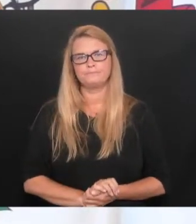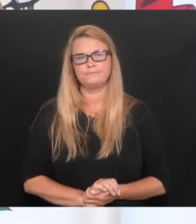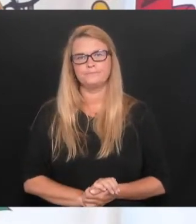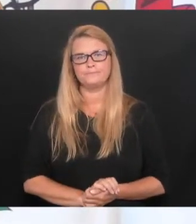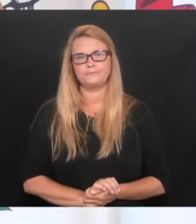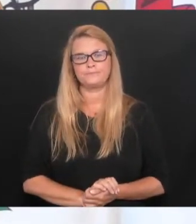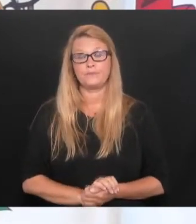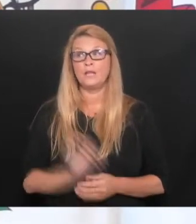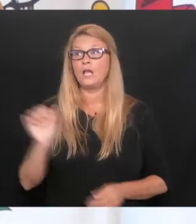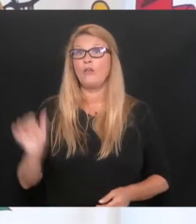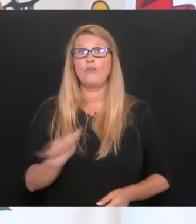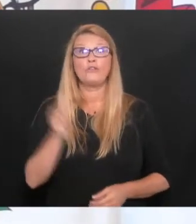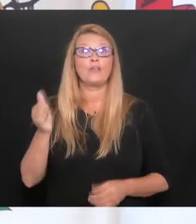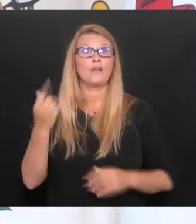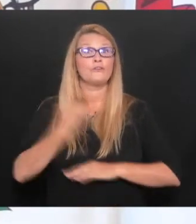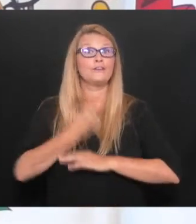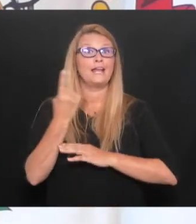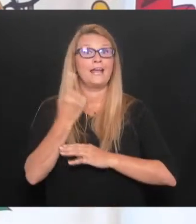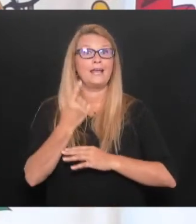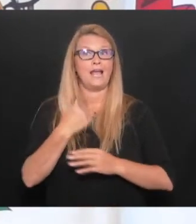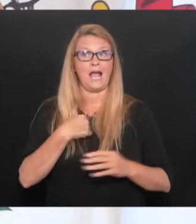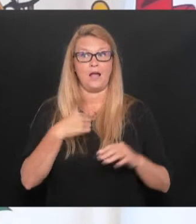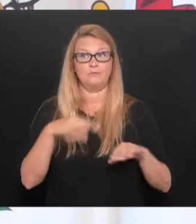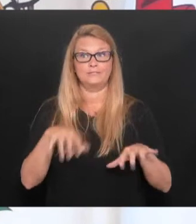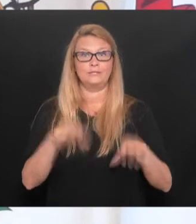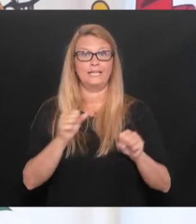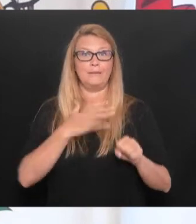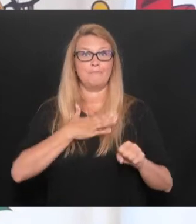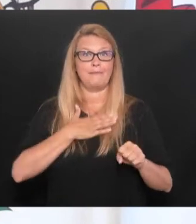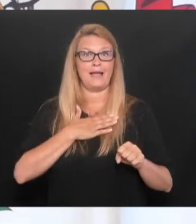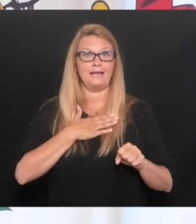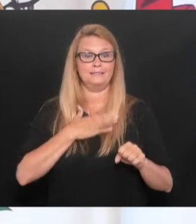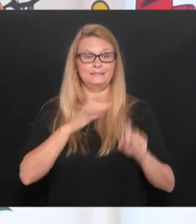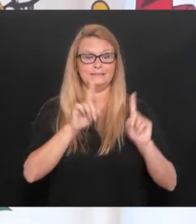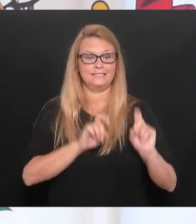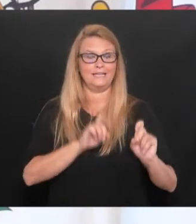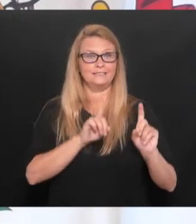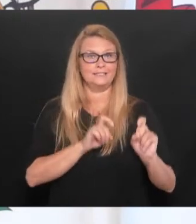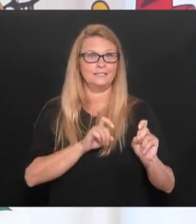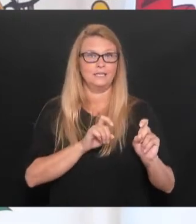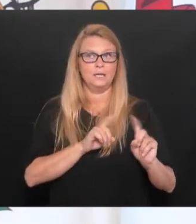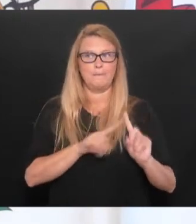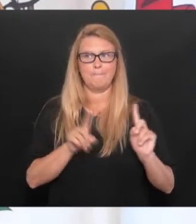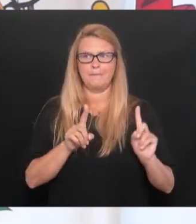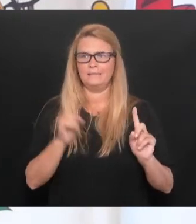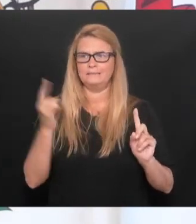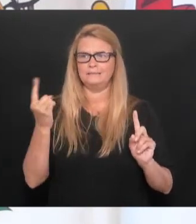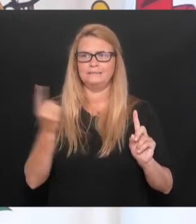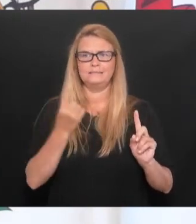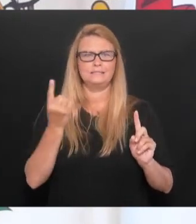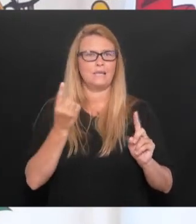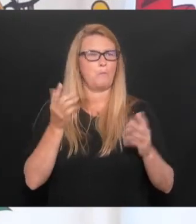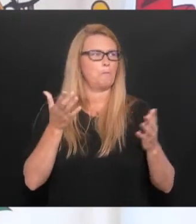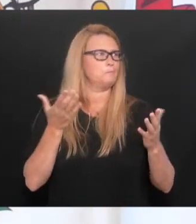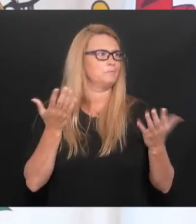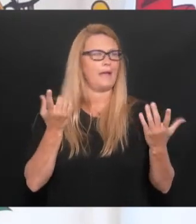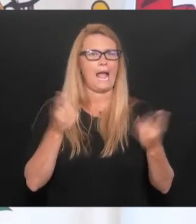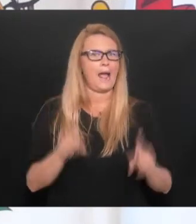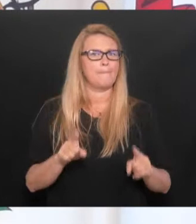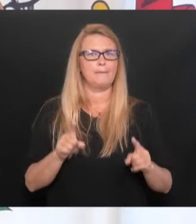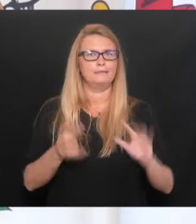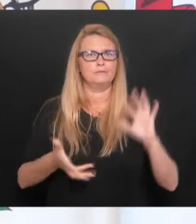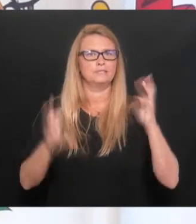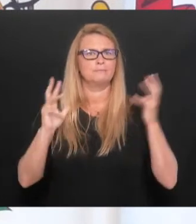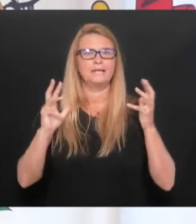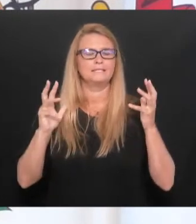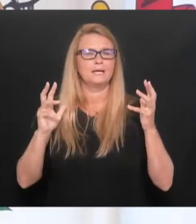told you the other day that I was going to get mine done that day, and I don't know what happened, but some way it got, messed up